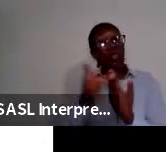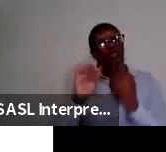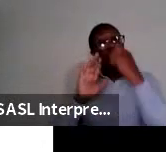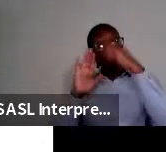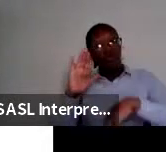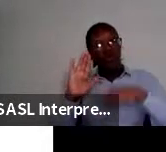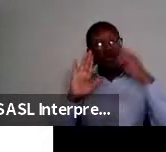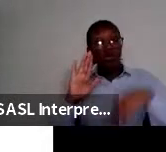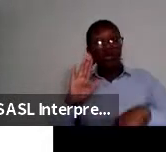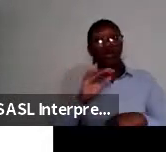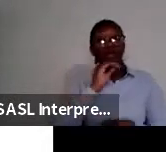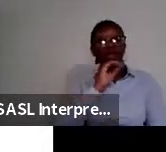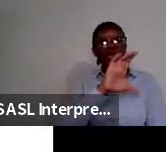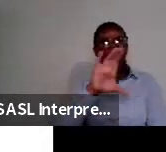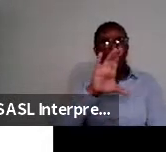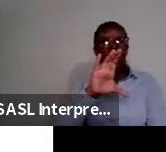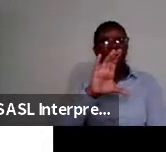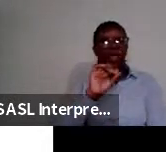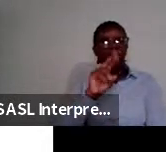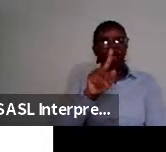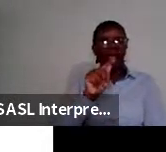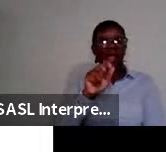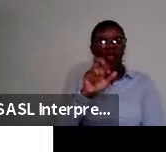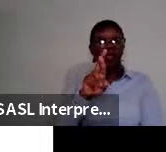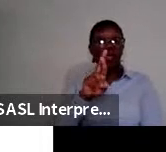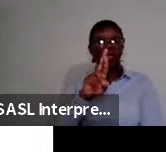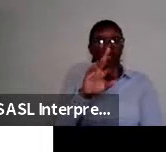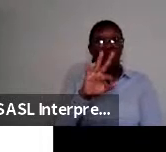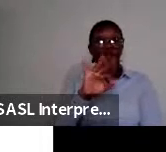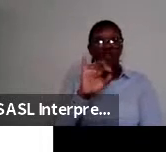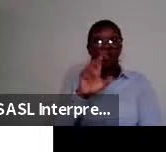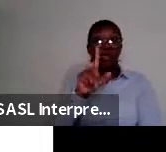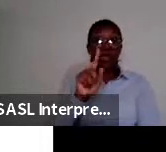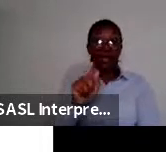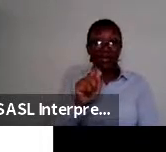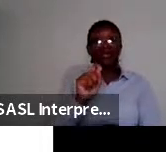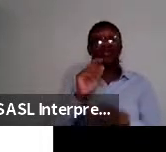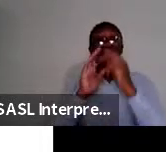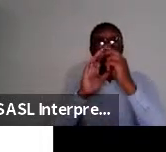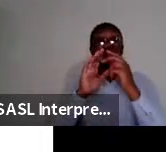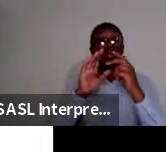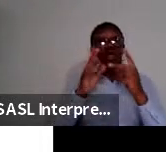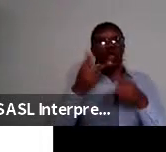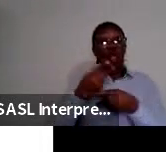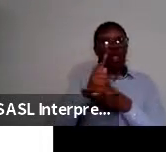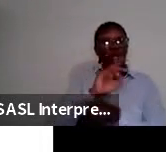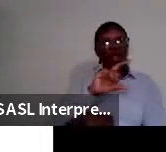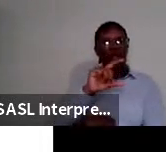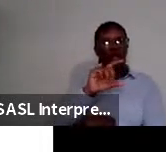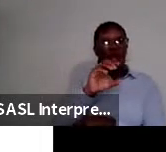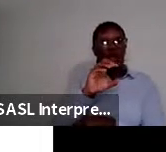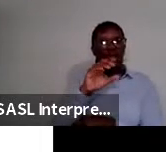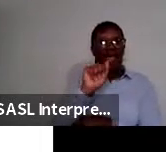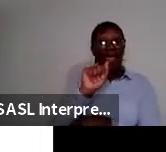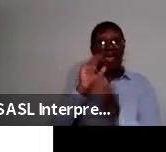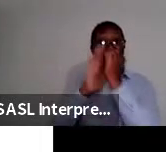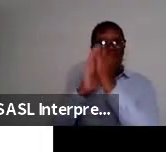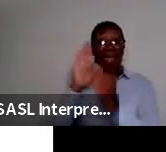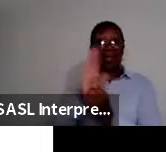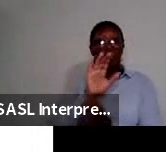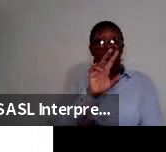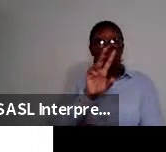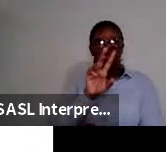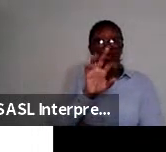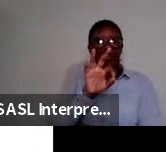first one being the Counterfeit Goods Act number 37 of 1997, and the second one being the Customs and Excise Act